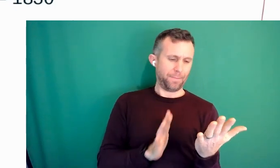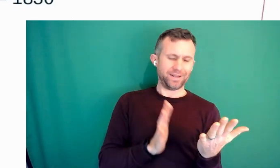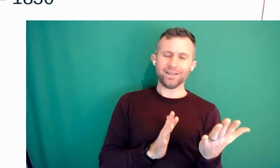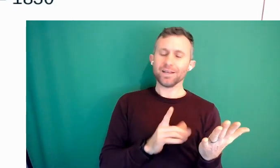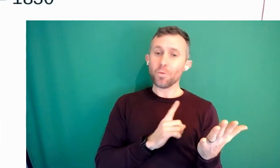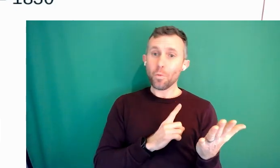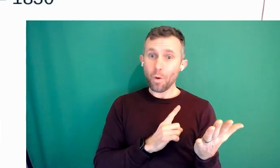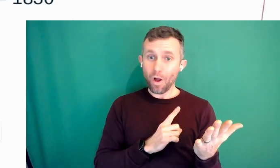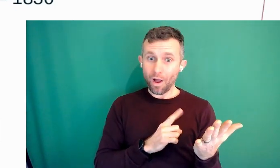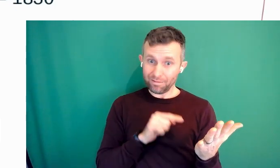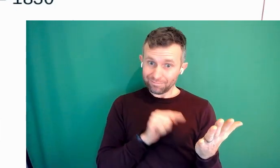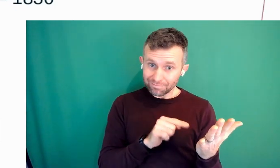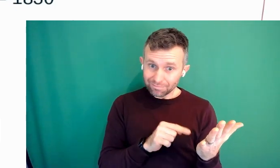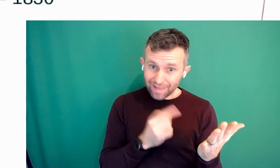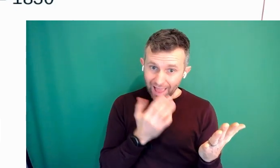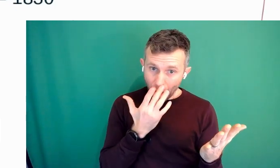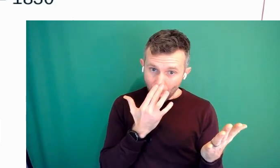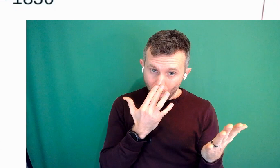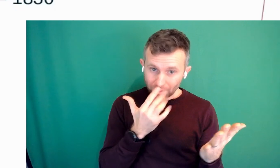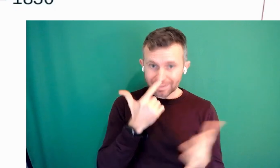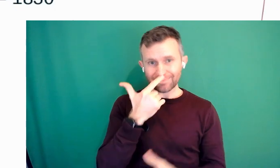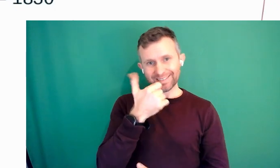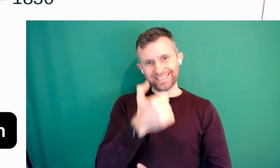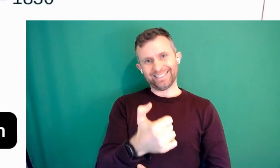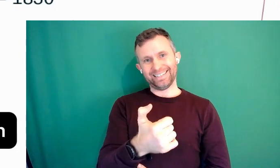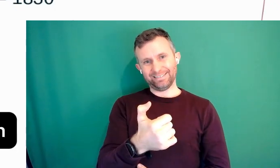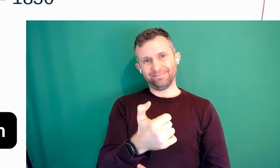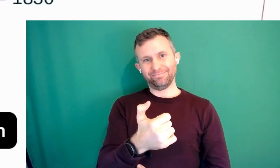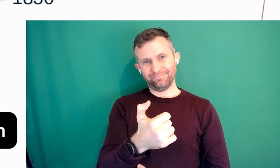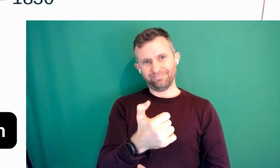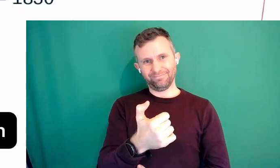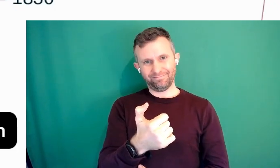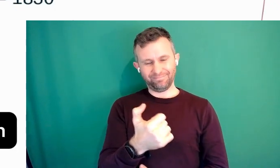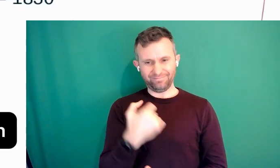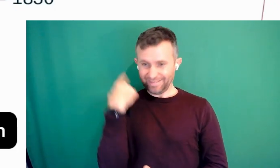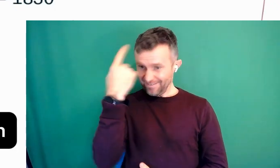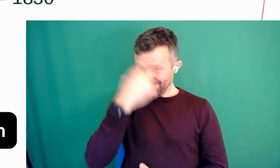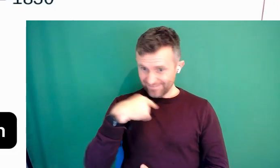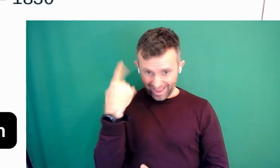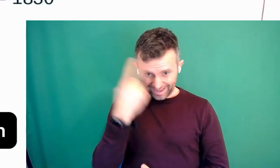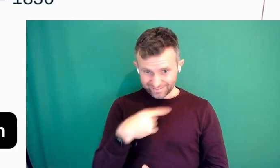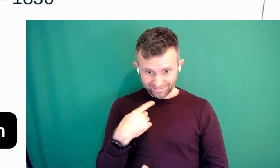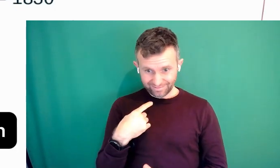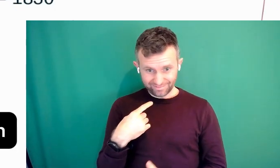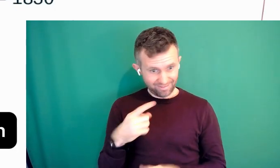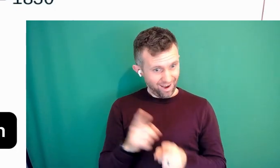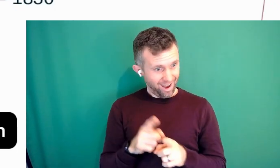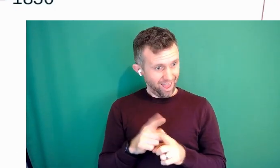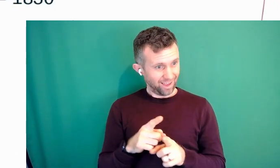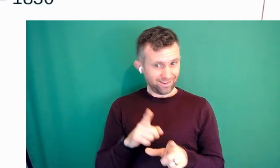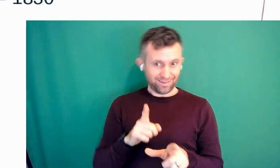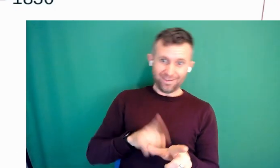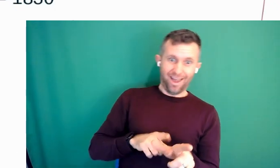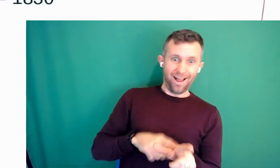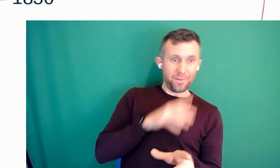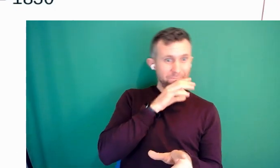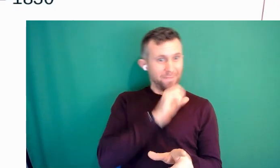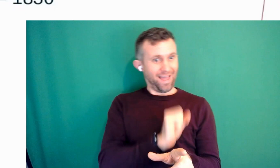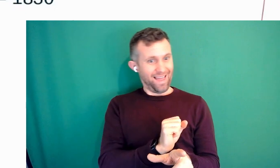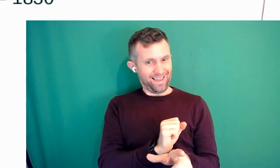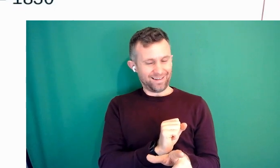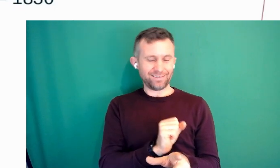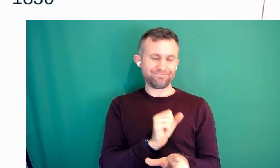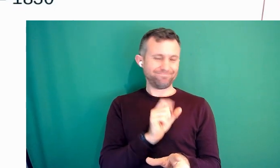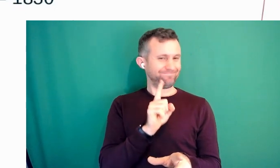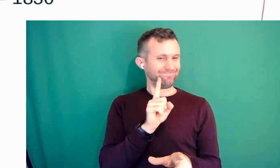work, so his family managed to get him a job as an errand boy slash apprentice for an architect in London. This architect